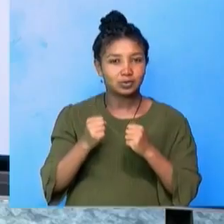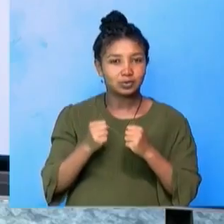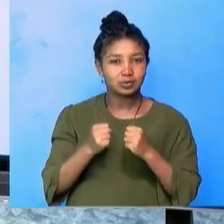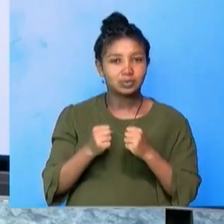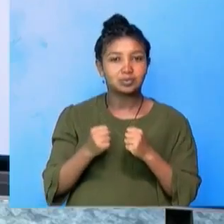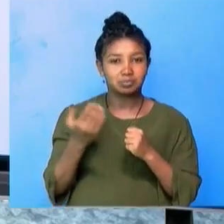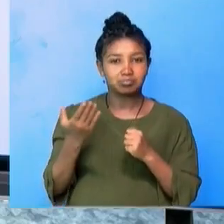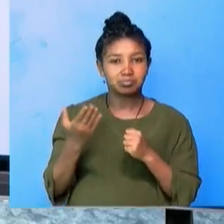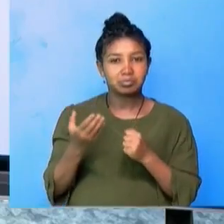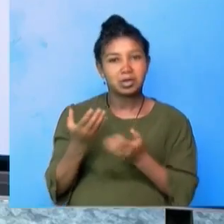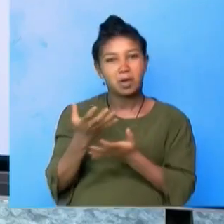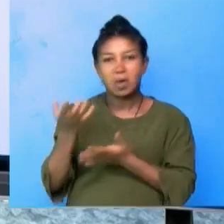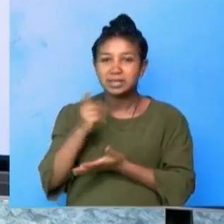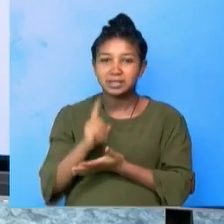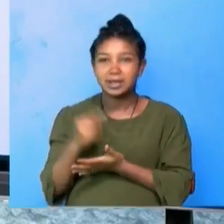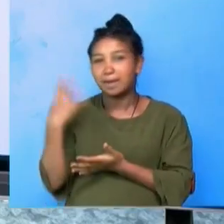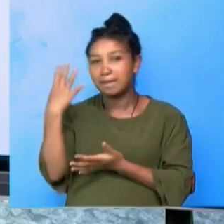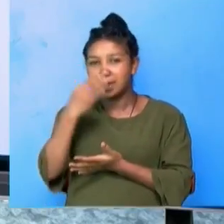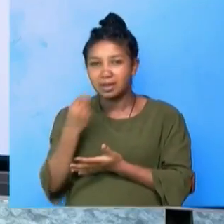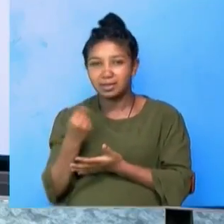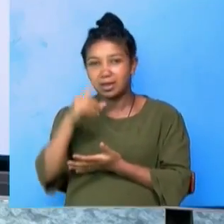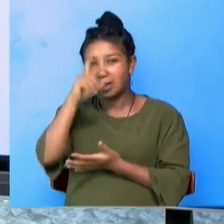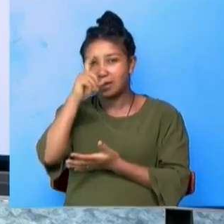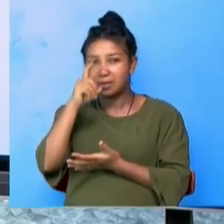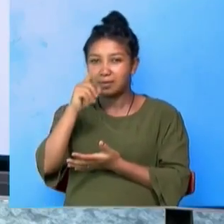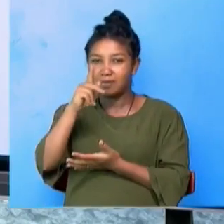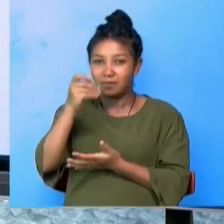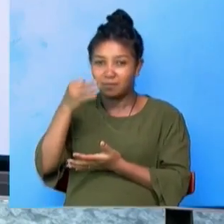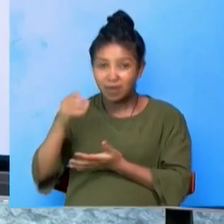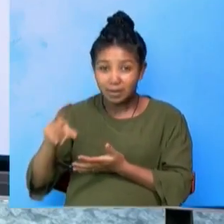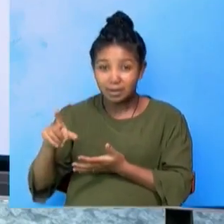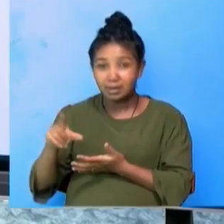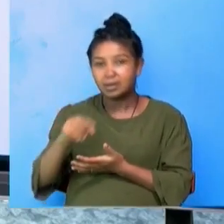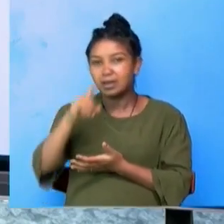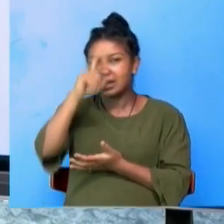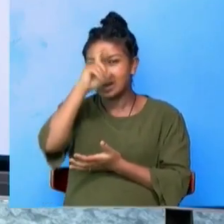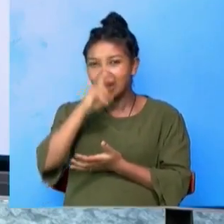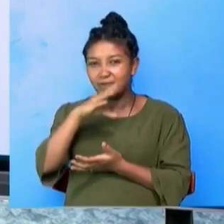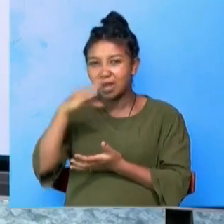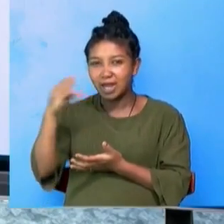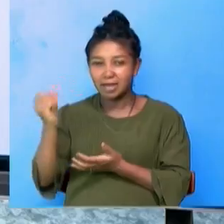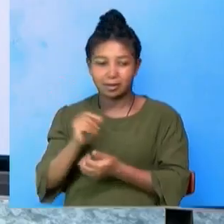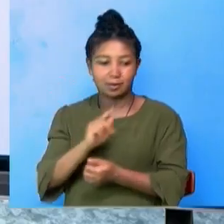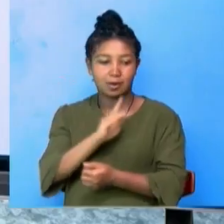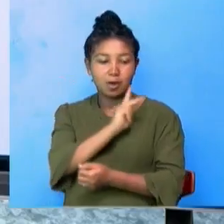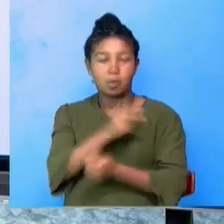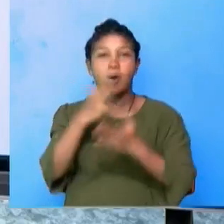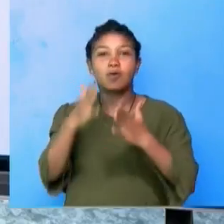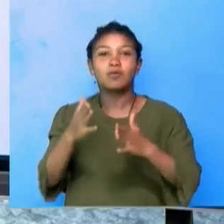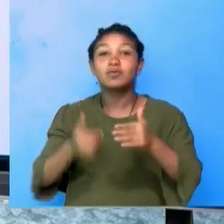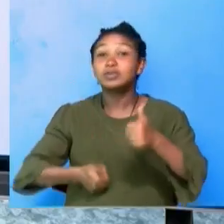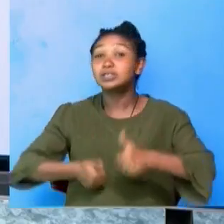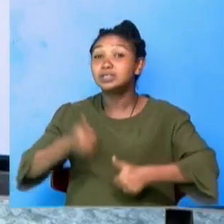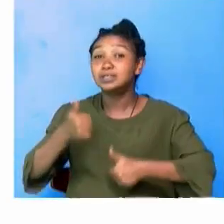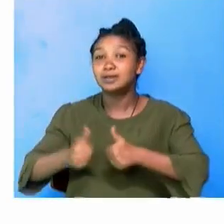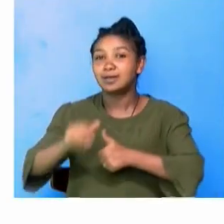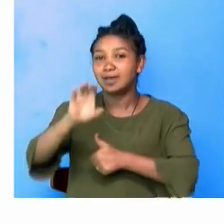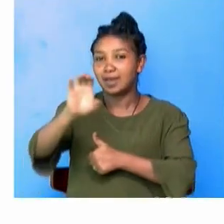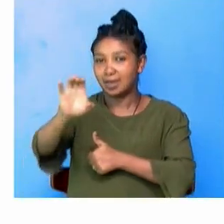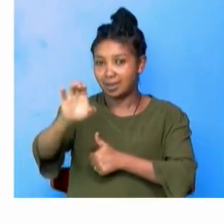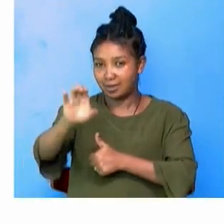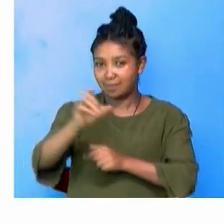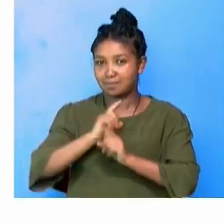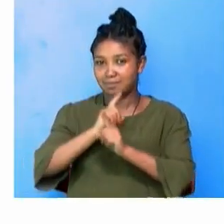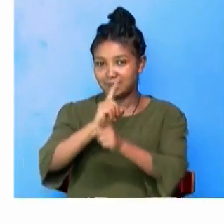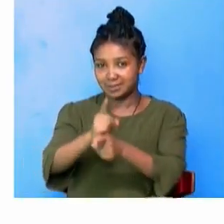choices: wealthy, pretty, feeble, clever, and powerful. Here is E. The correct